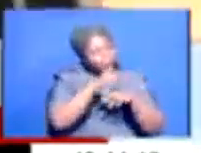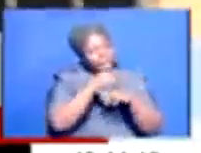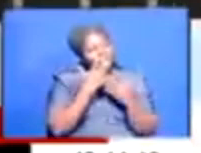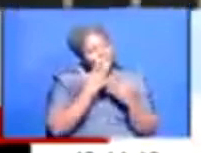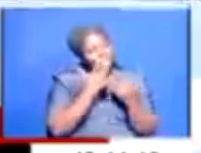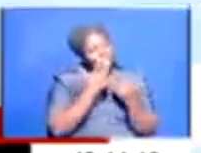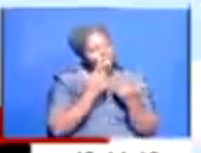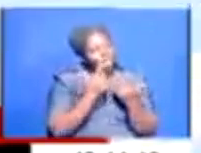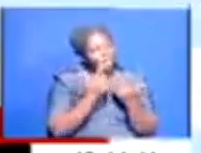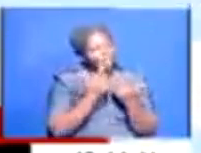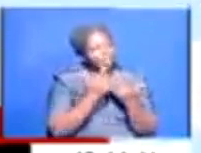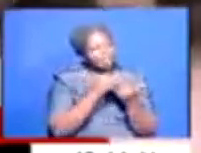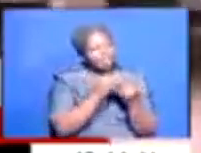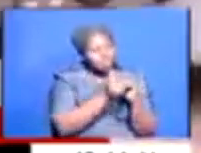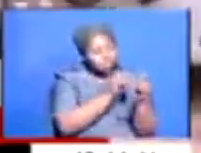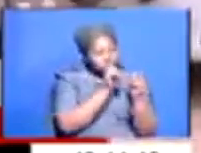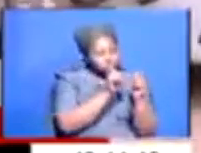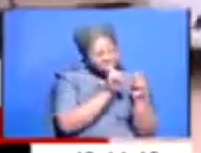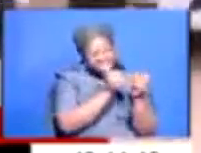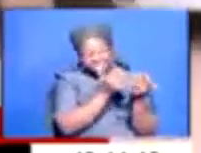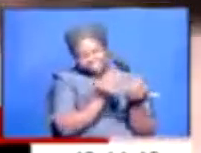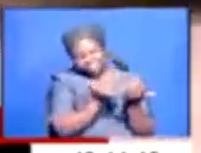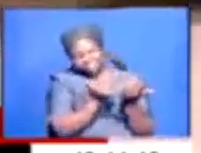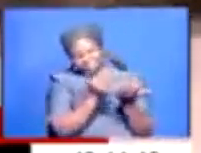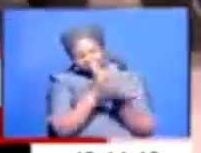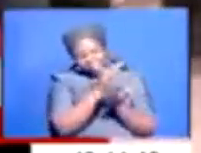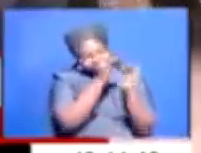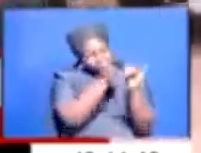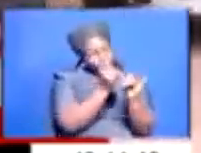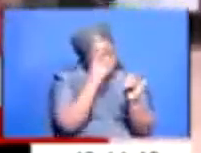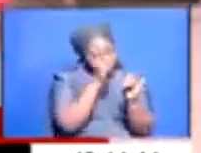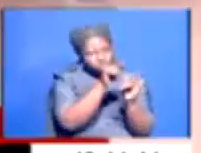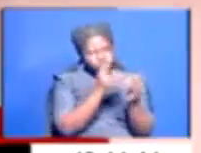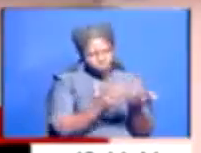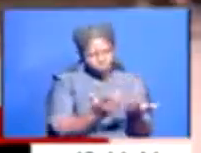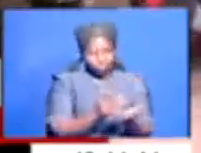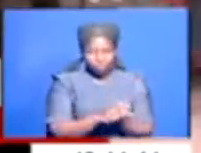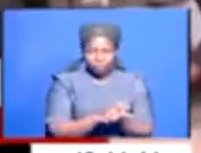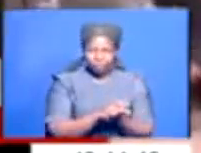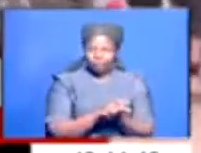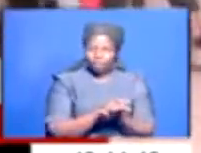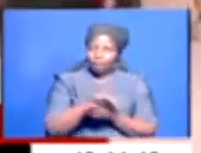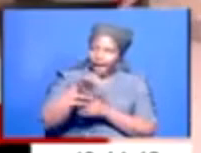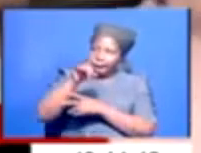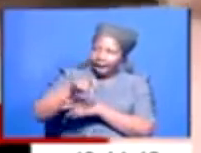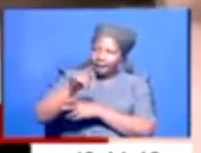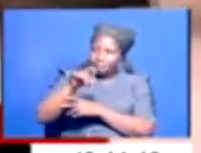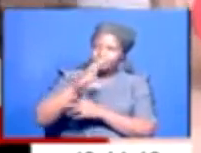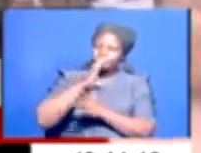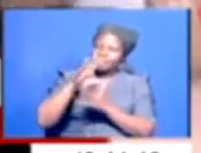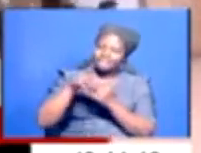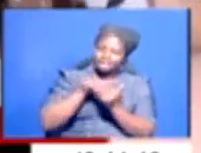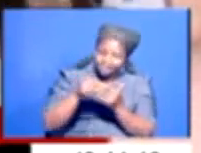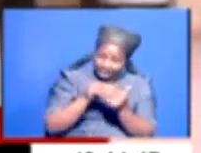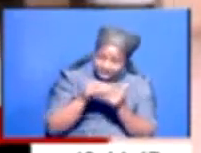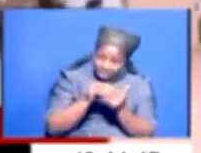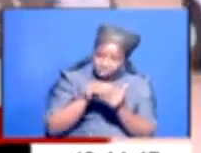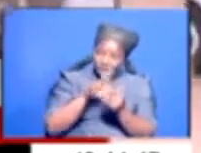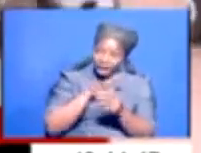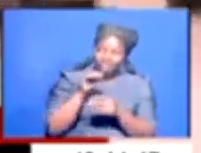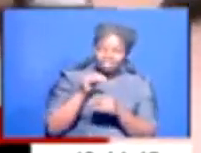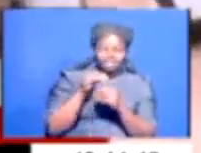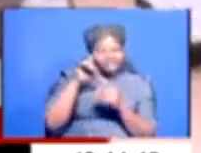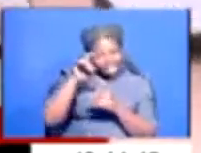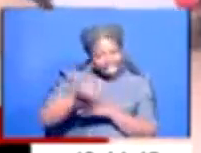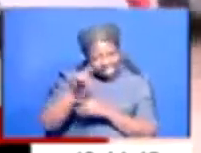is, how would I describe it? Basically new for you. I need to be flexible and strength.